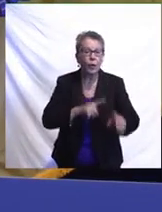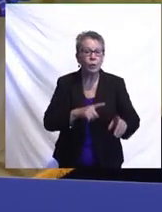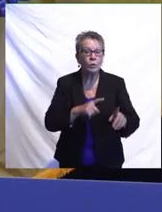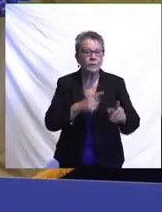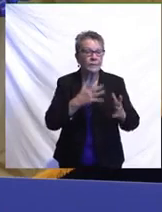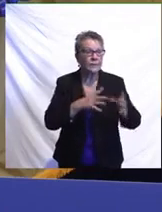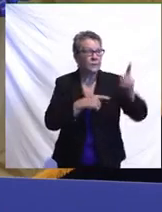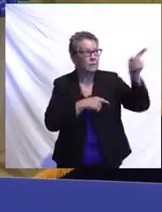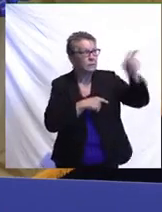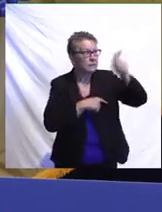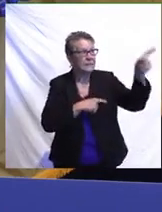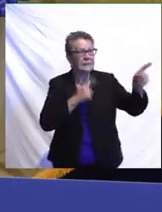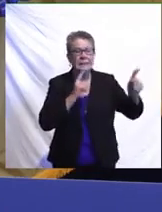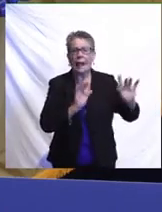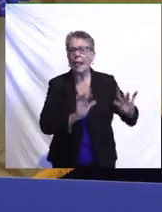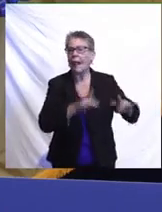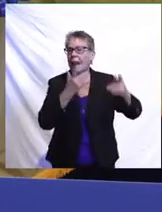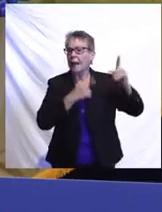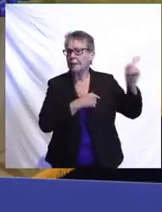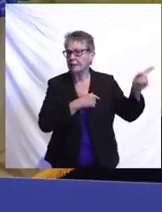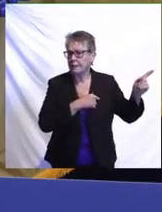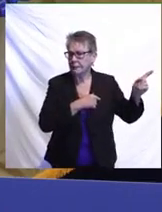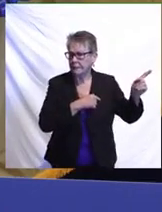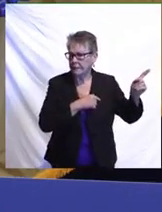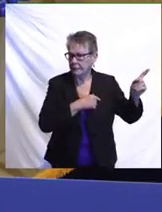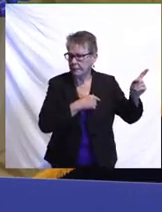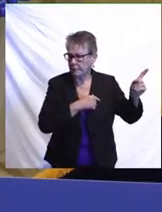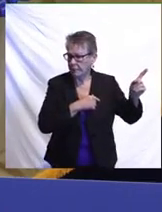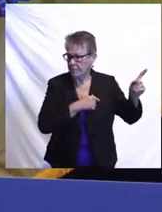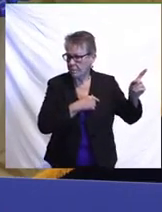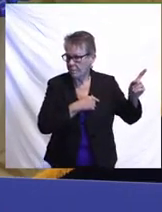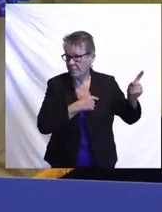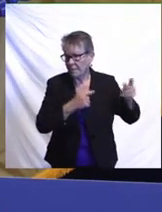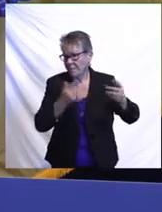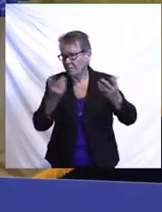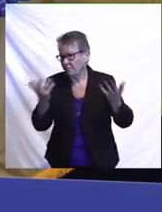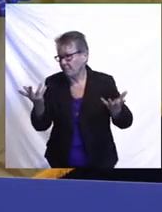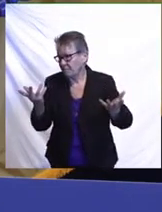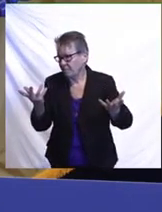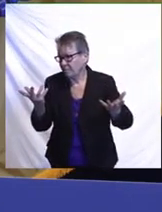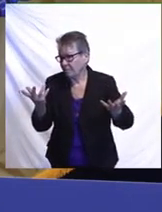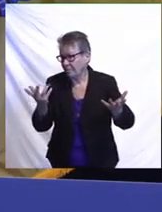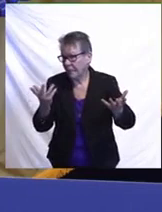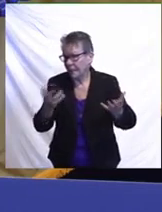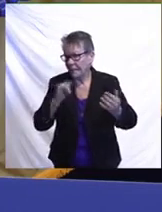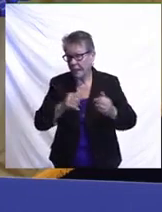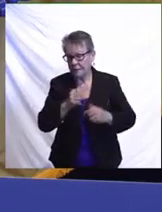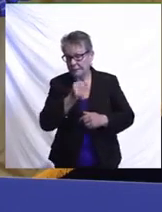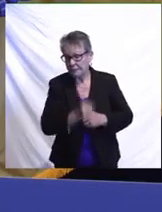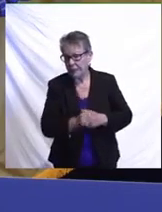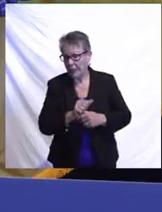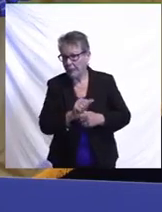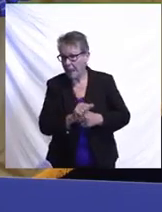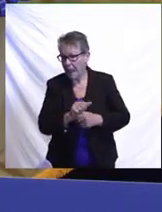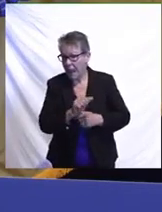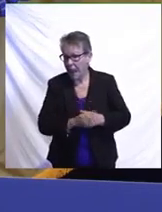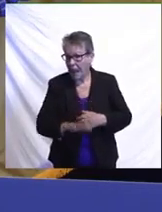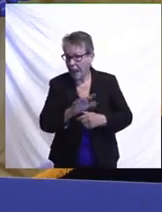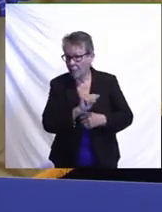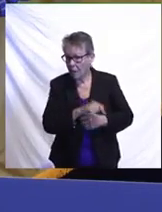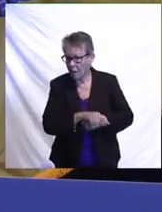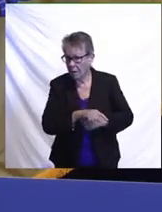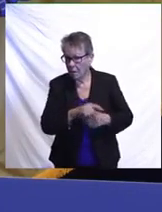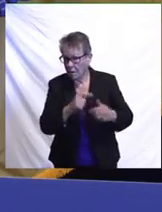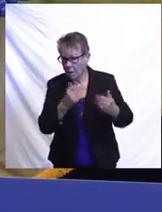some of the preliminary information that we're getting from South Africa, we're still in the process of, better